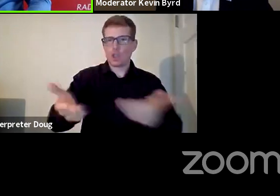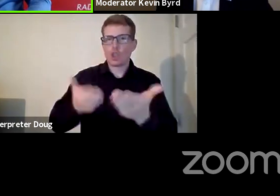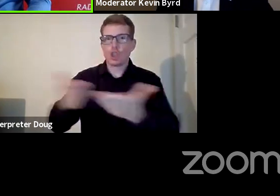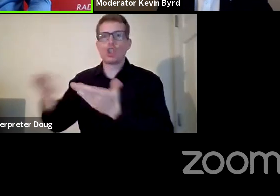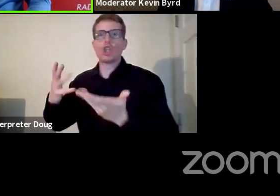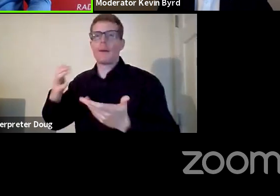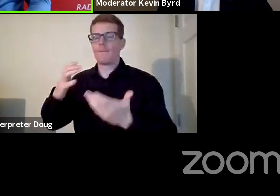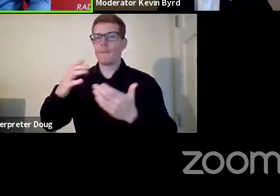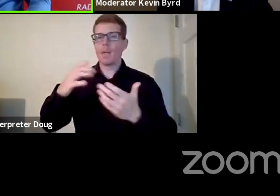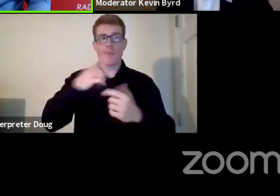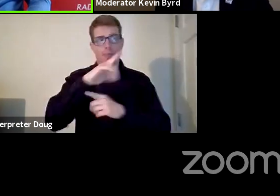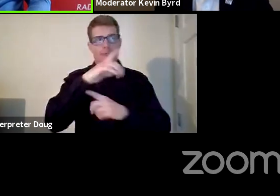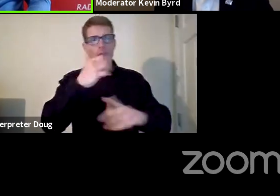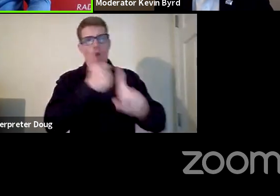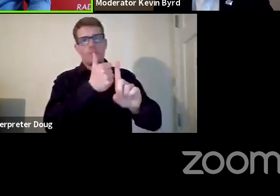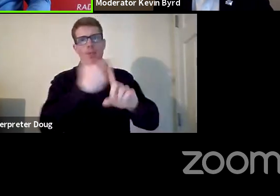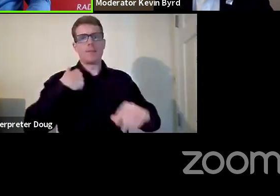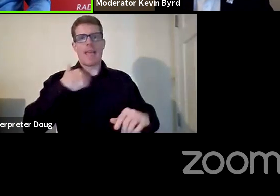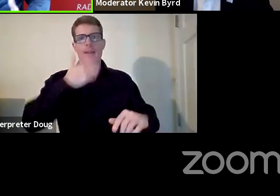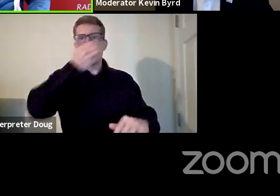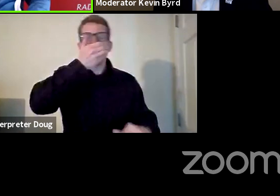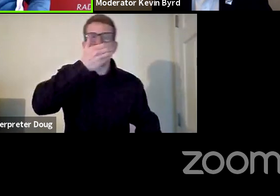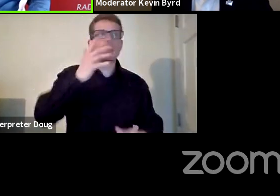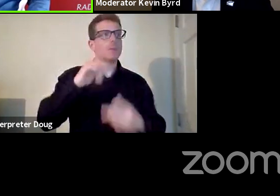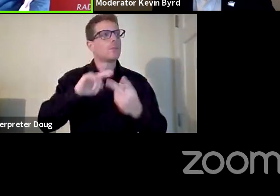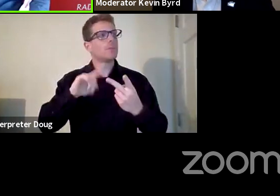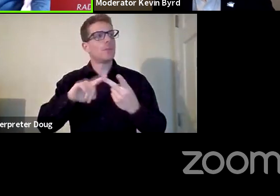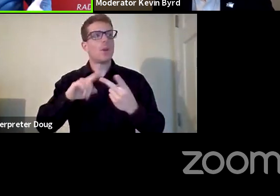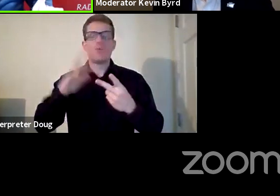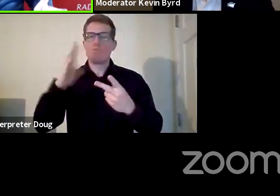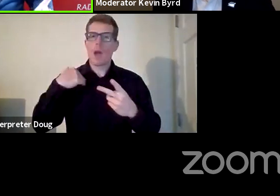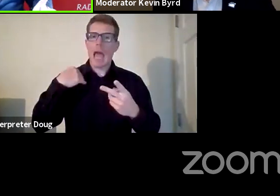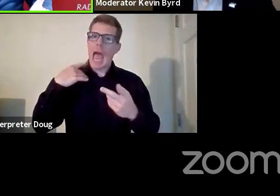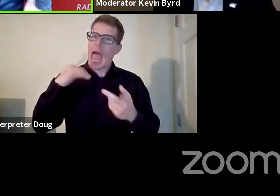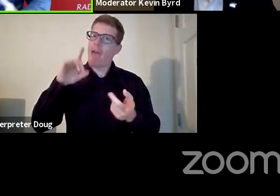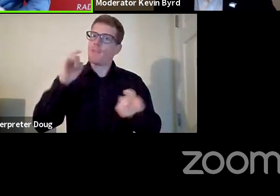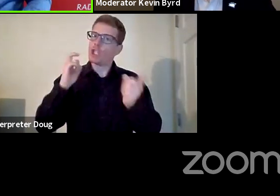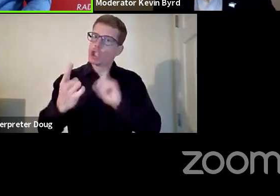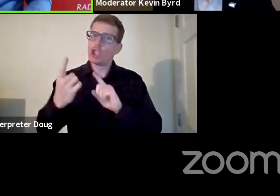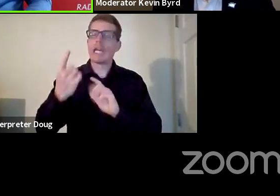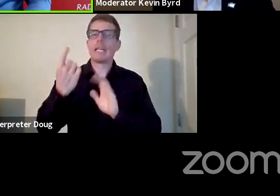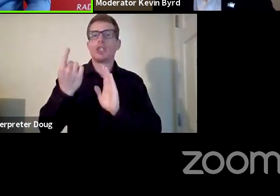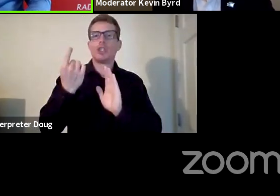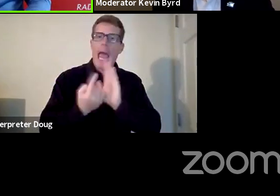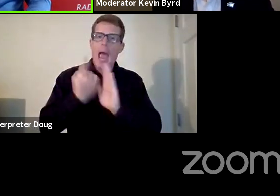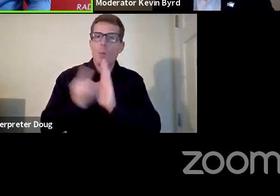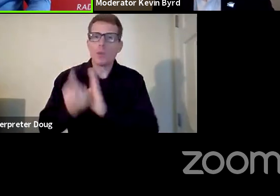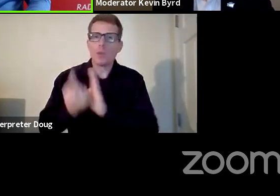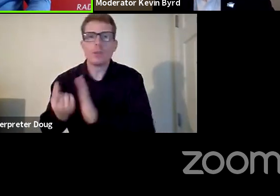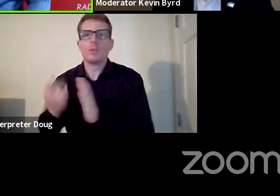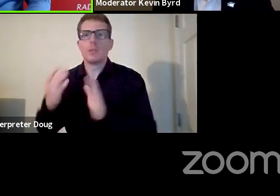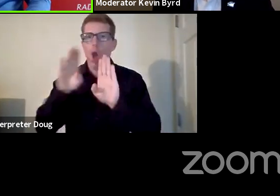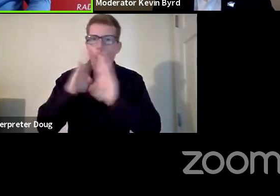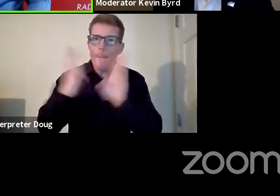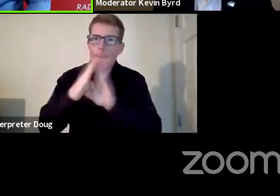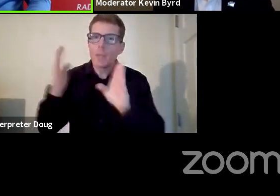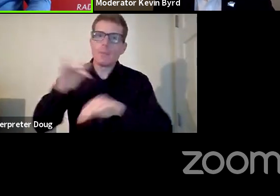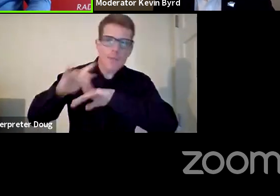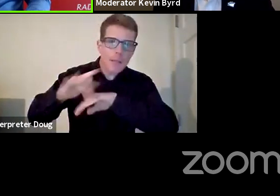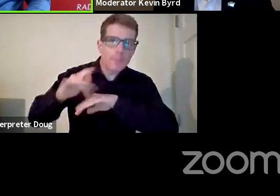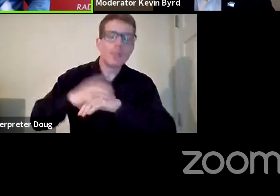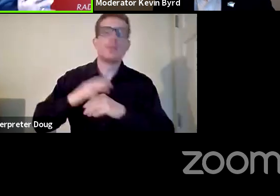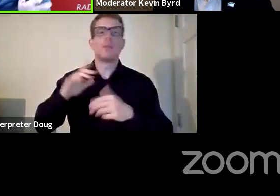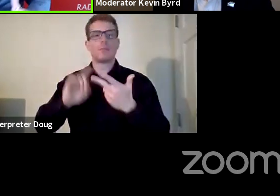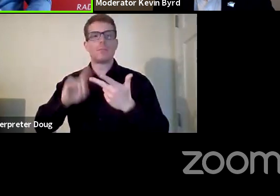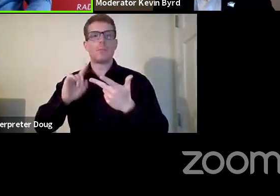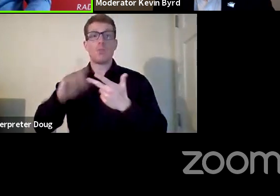the dining locations. There'll probably be more food that's actually packaged. As we think about the residence halls,